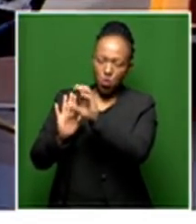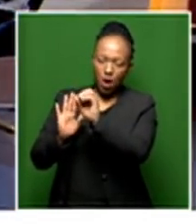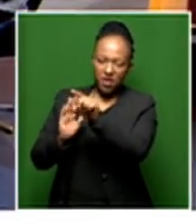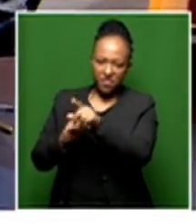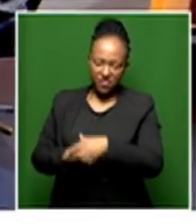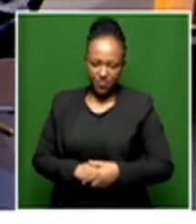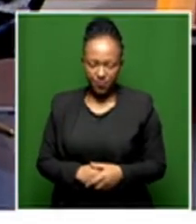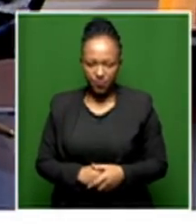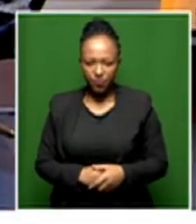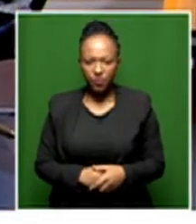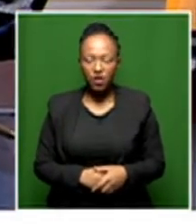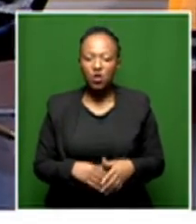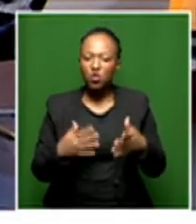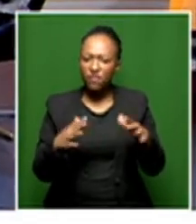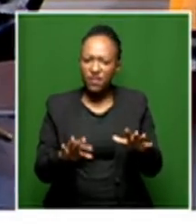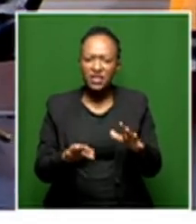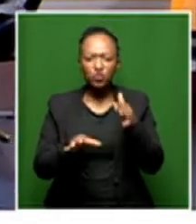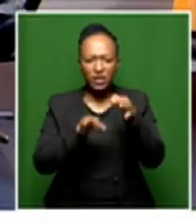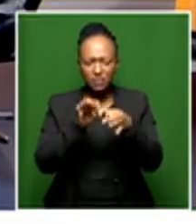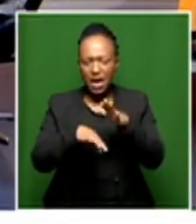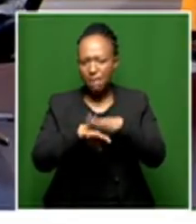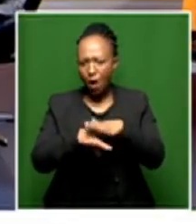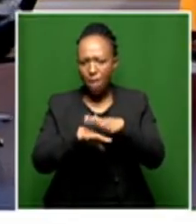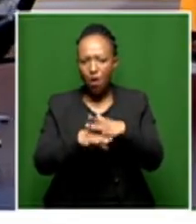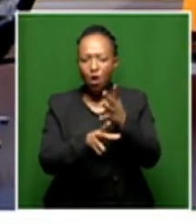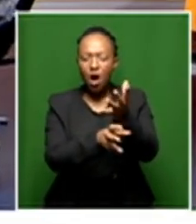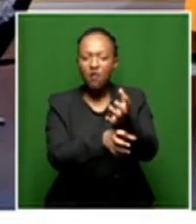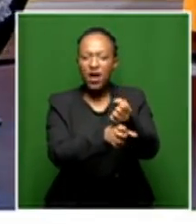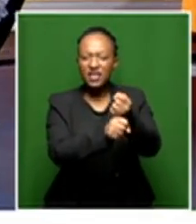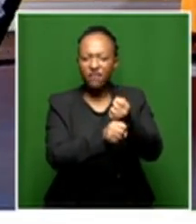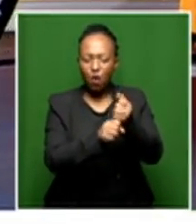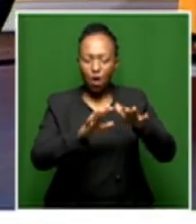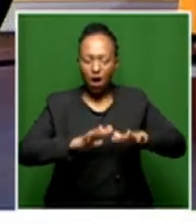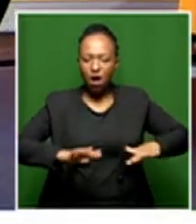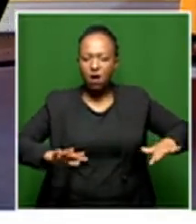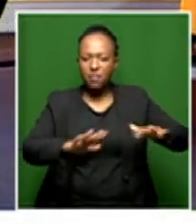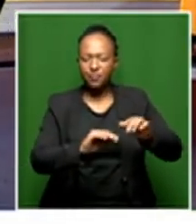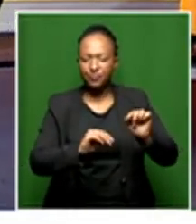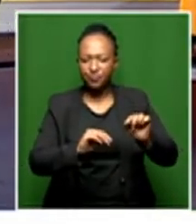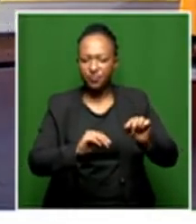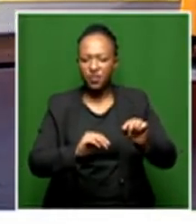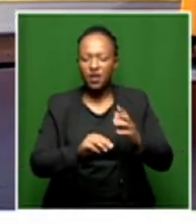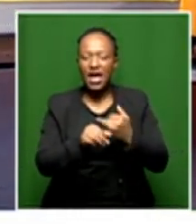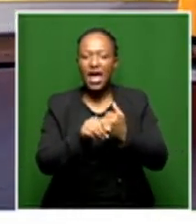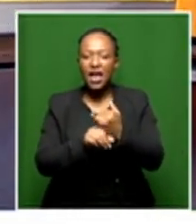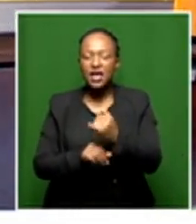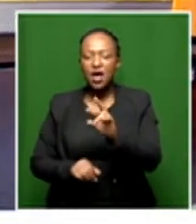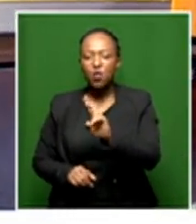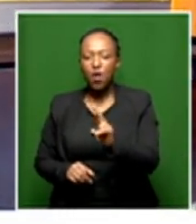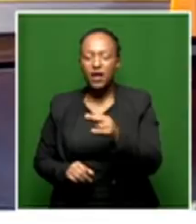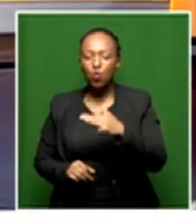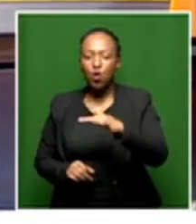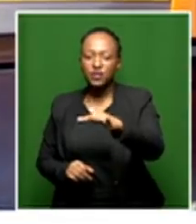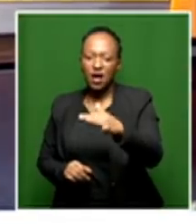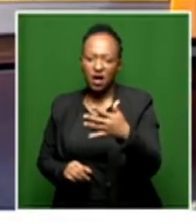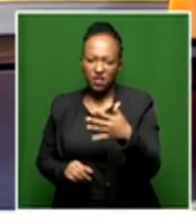reservoirs, you mentioned reservoirs quite a few times. So earlier in the year, I remember Rand Water's bulk suppliers,